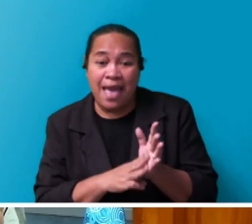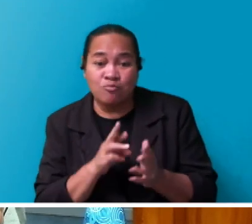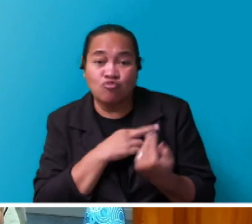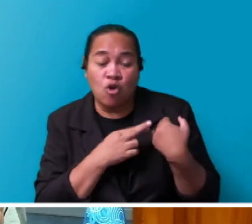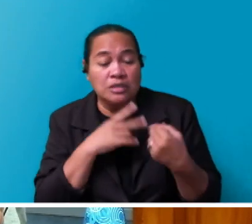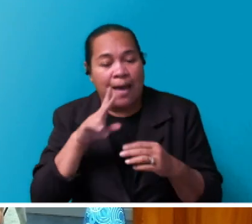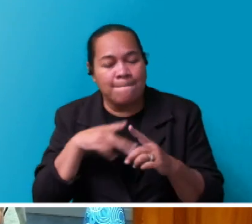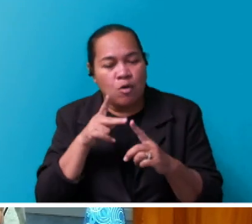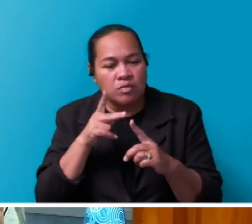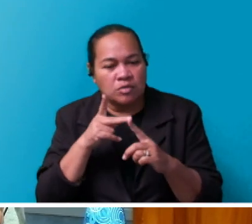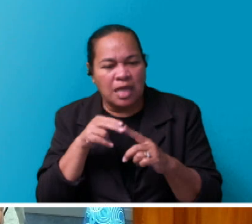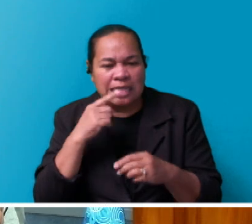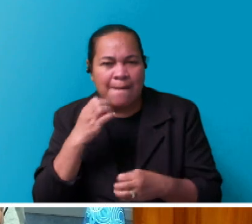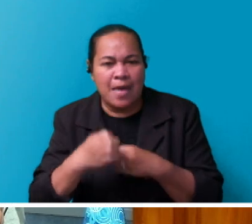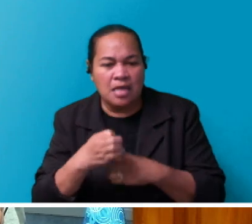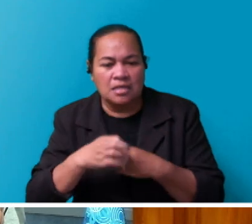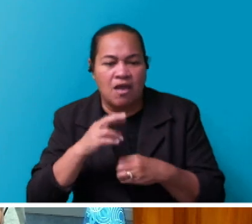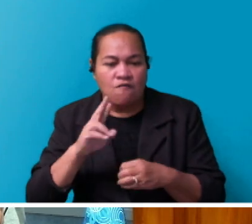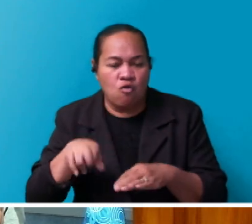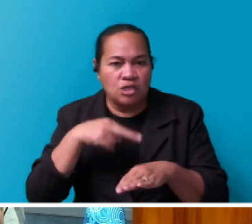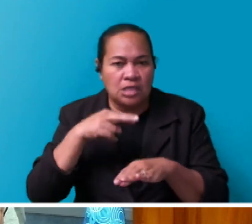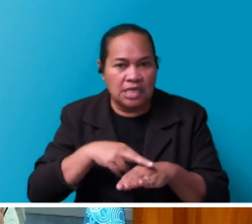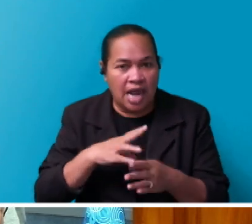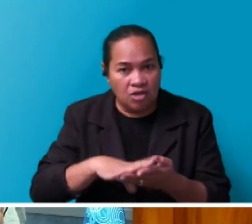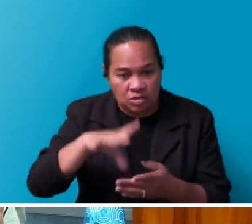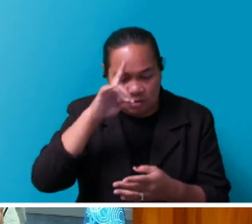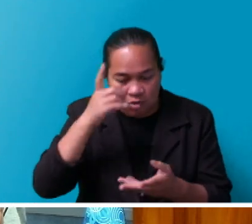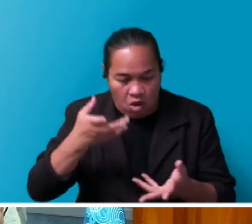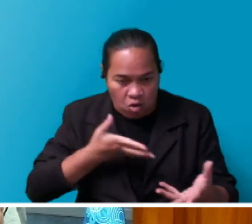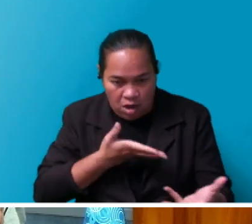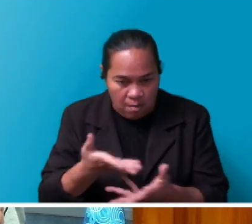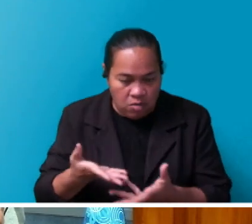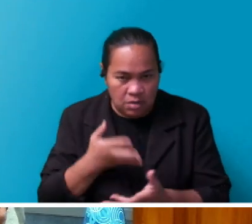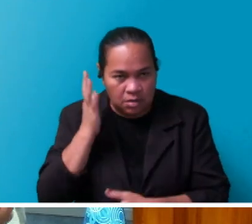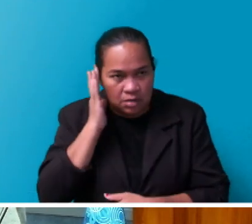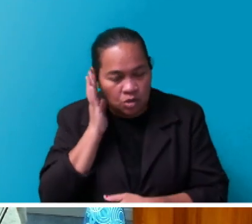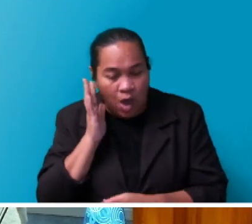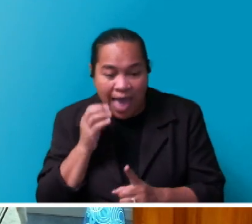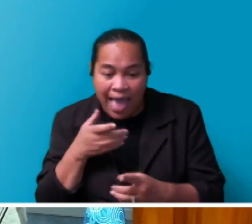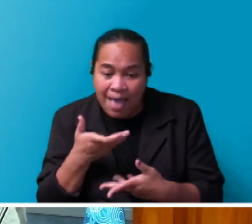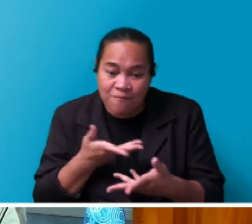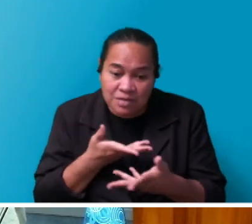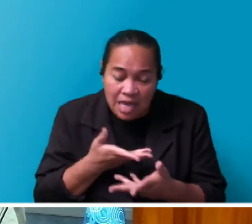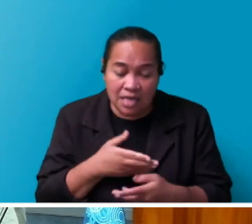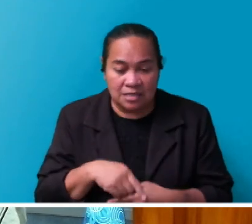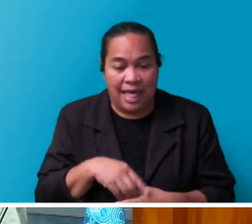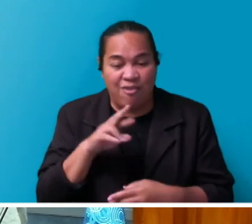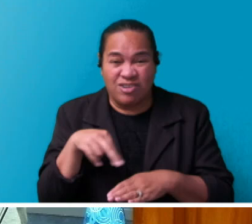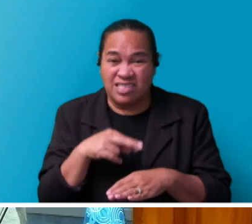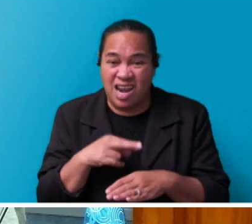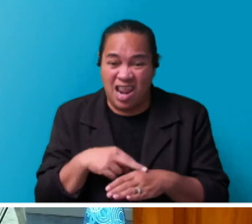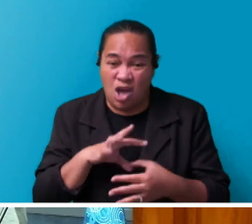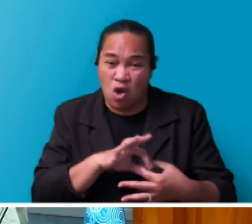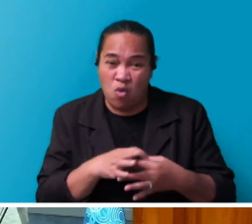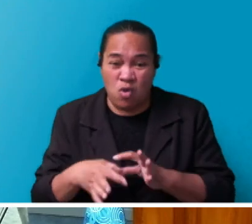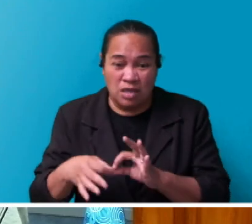political oversight mechanism for regional education collaboration. They emphasized that regional cooperation